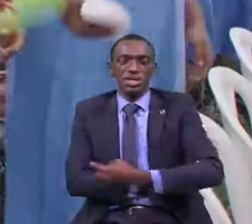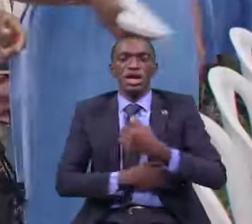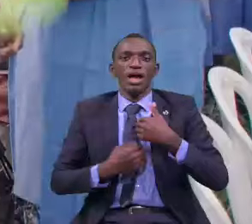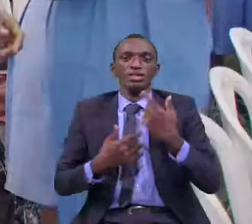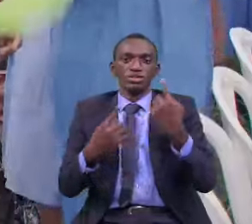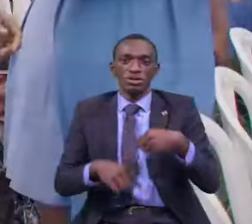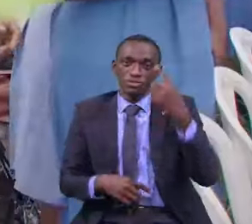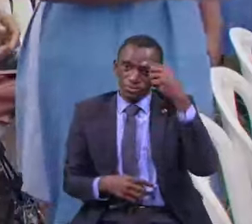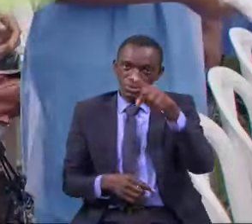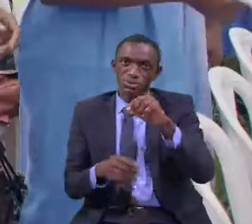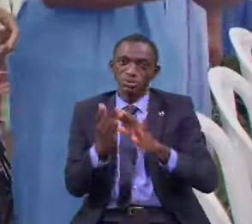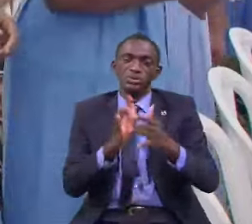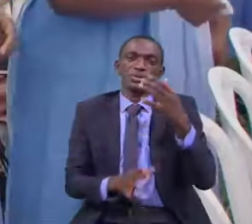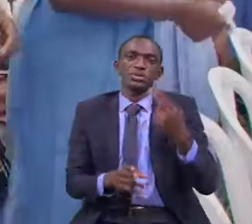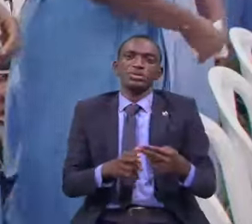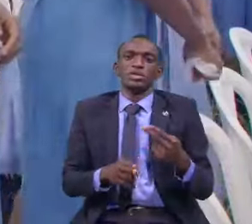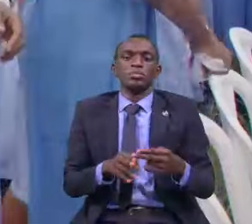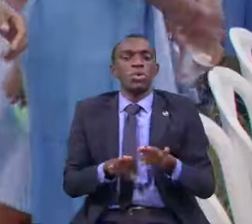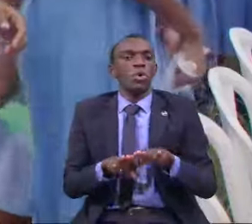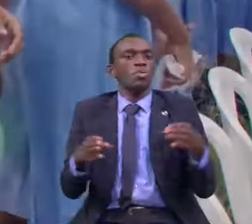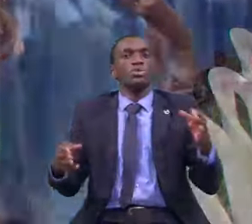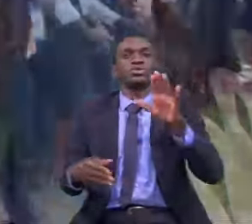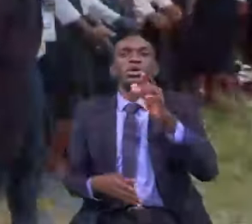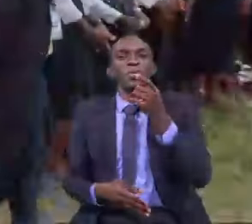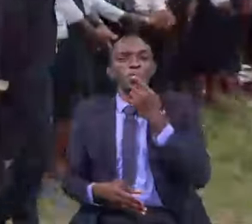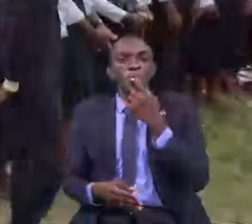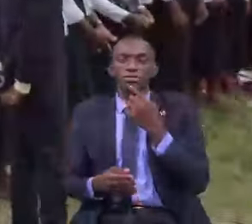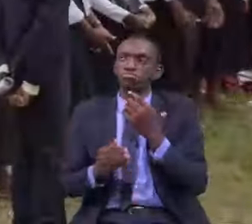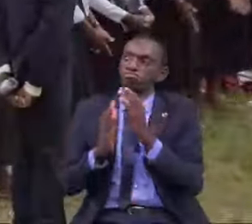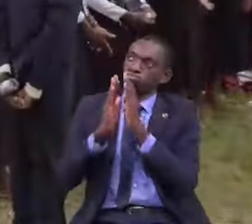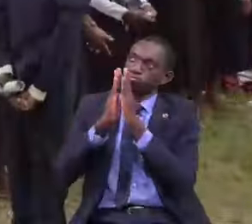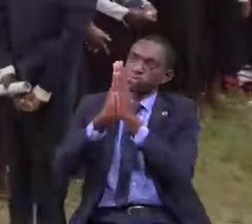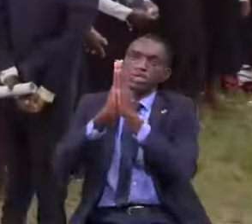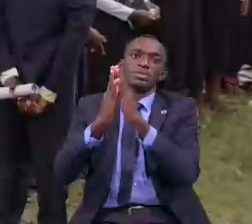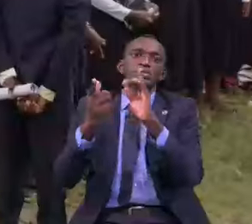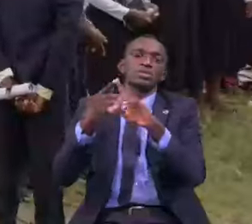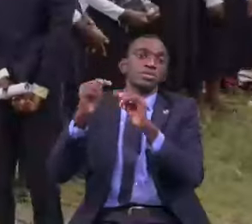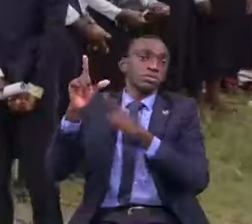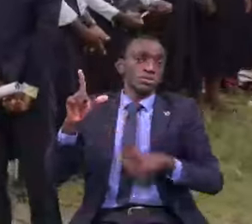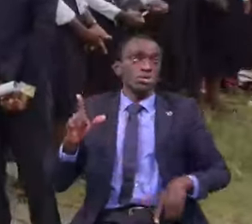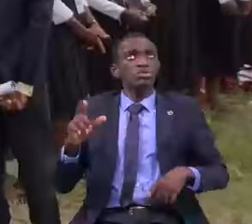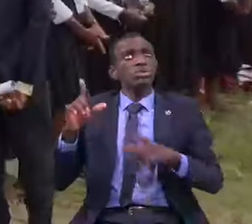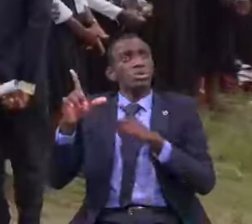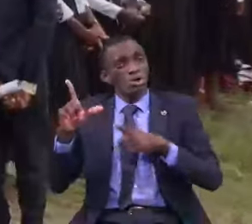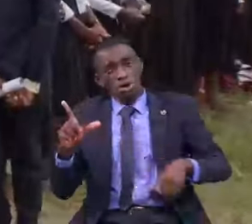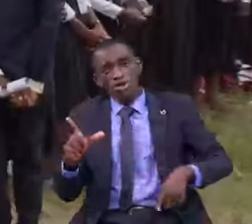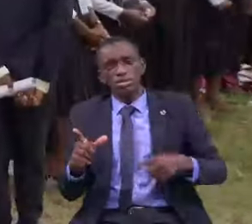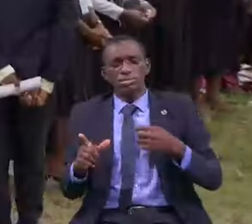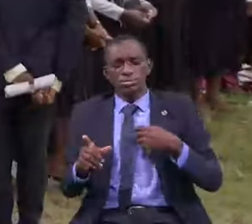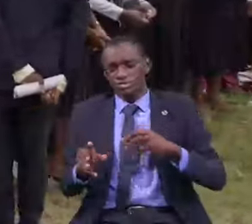mouth and tell the Lord, Lord, I'm moving on from grace unto glory.